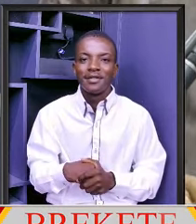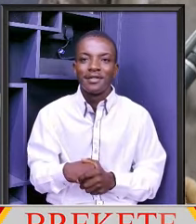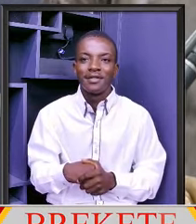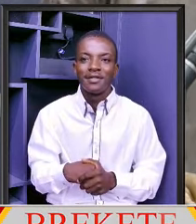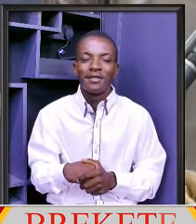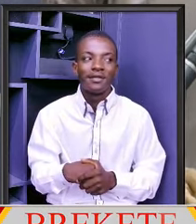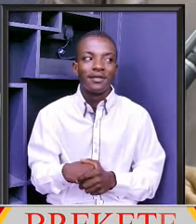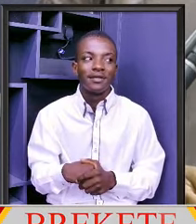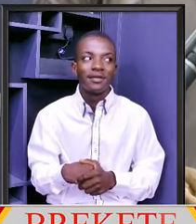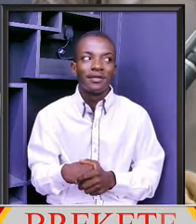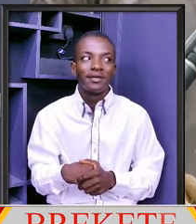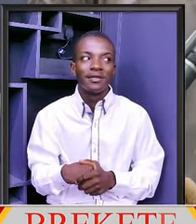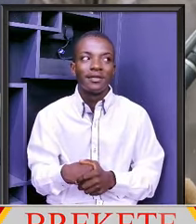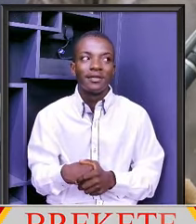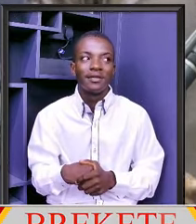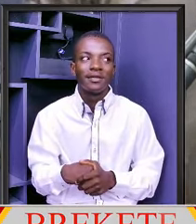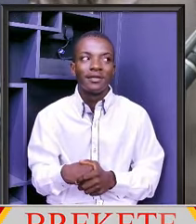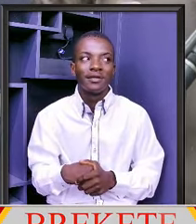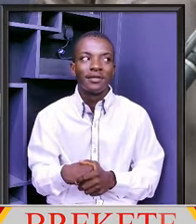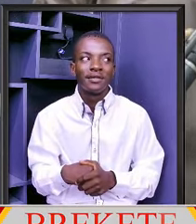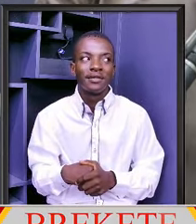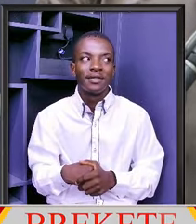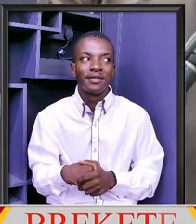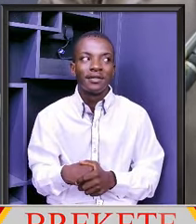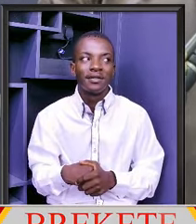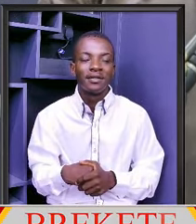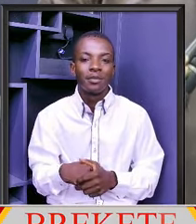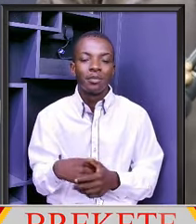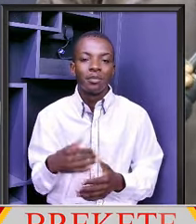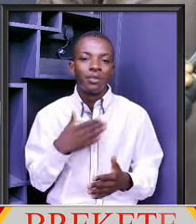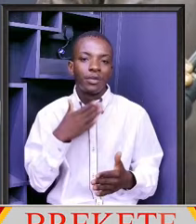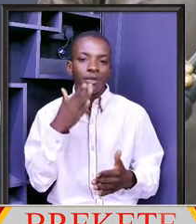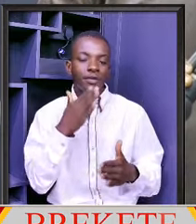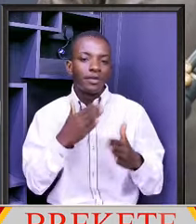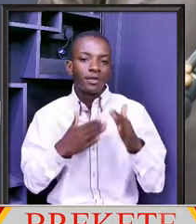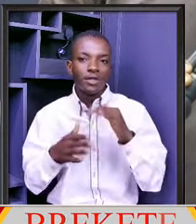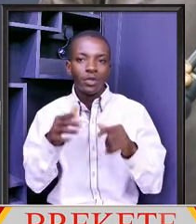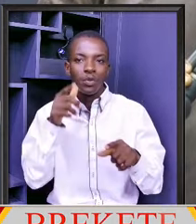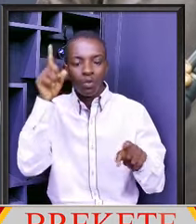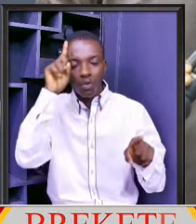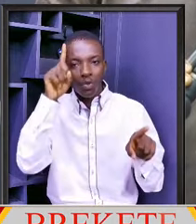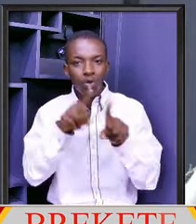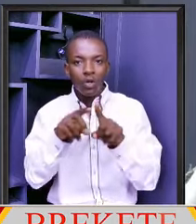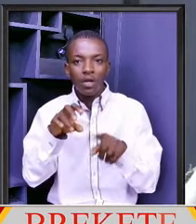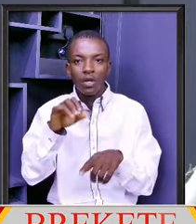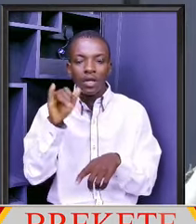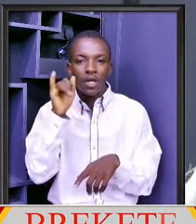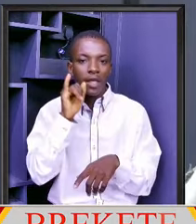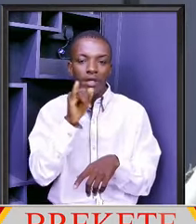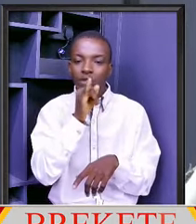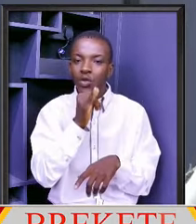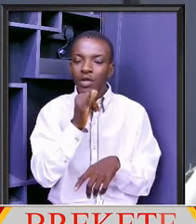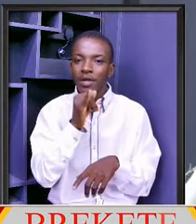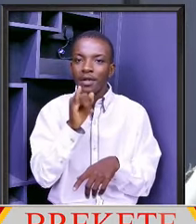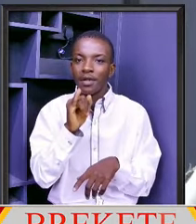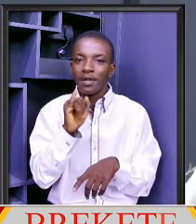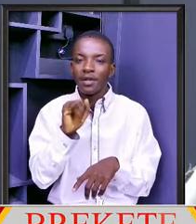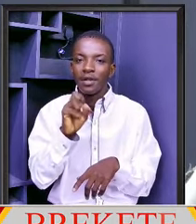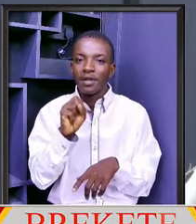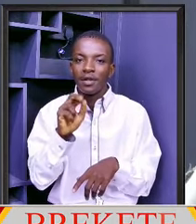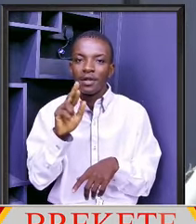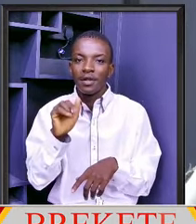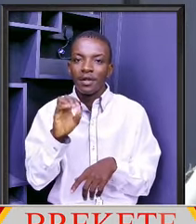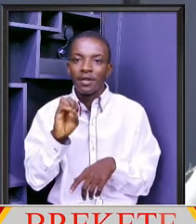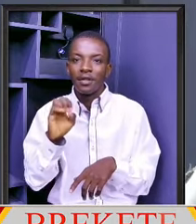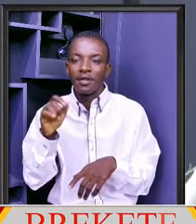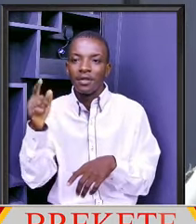Israel Aremu, they call in. My gentle brother Israel Aremu, the person will resign